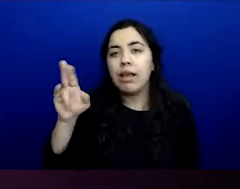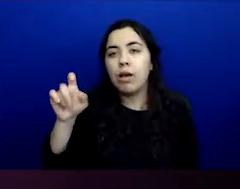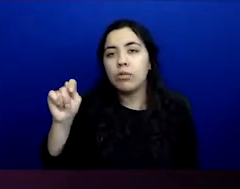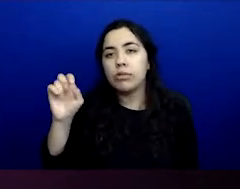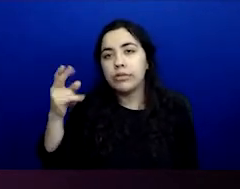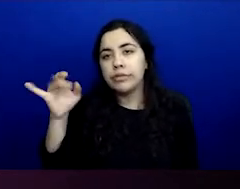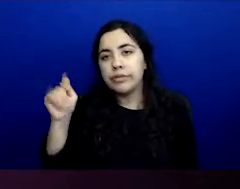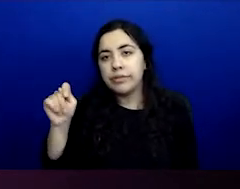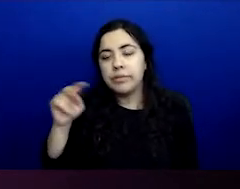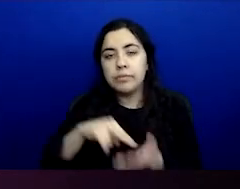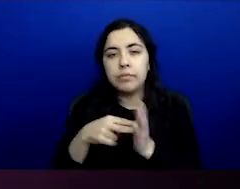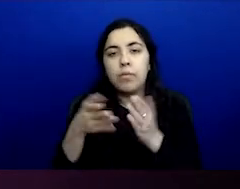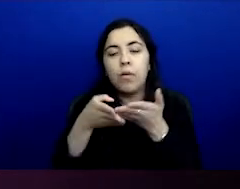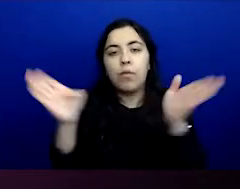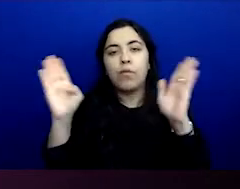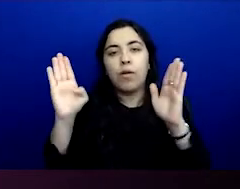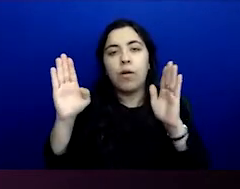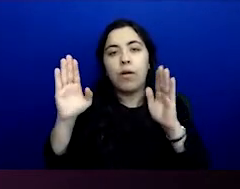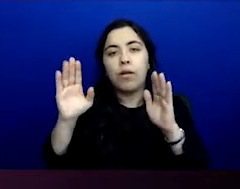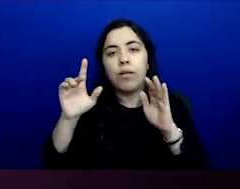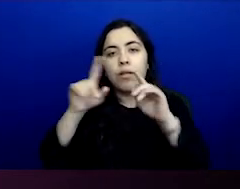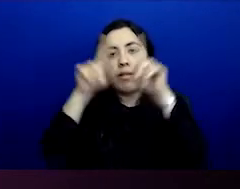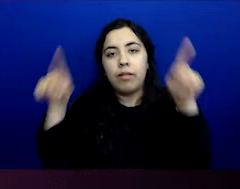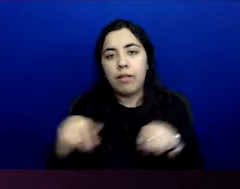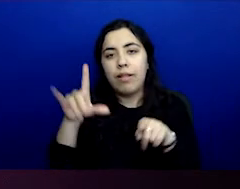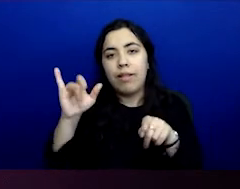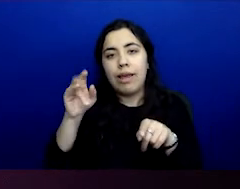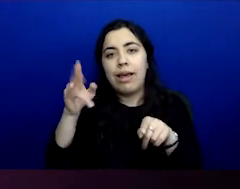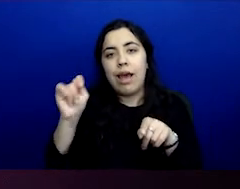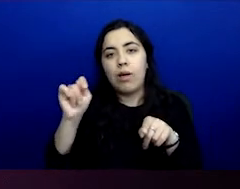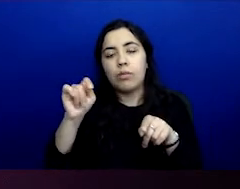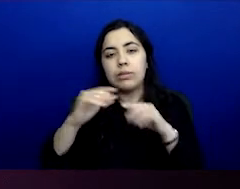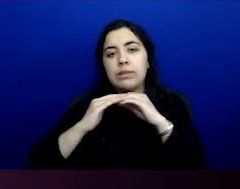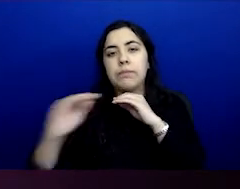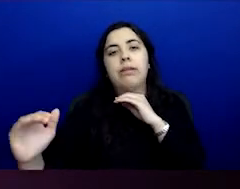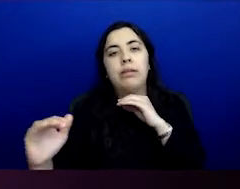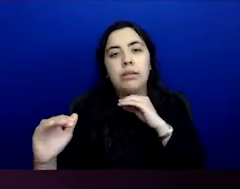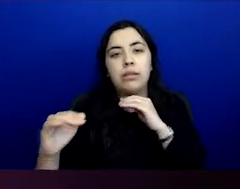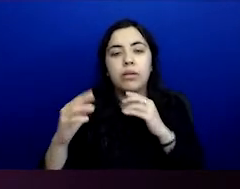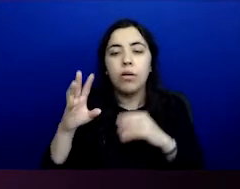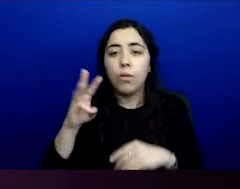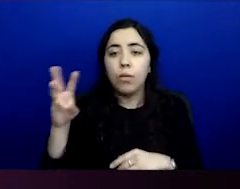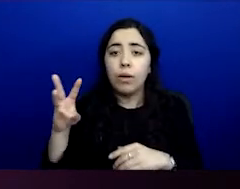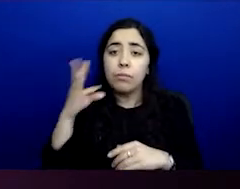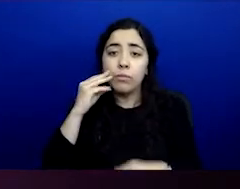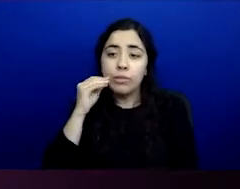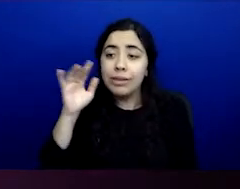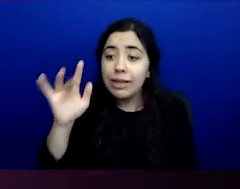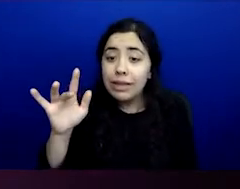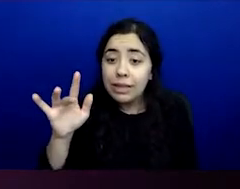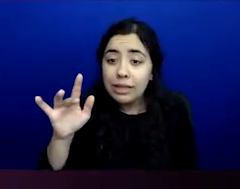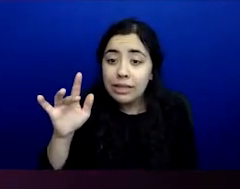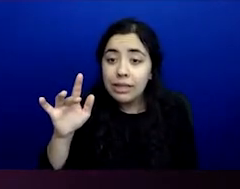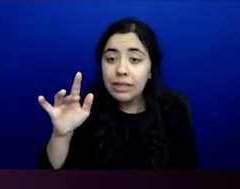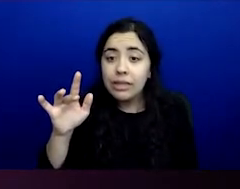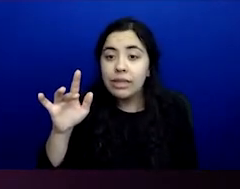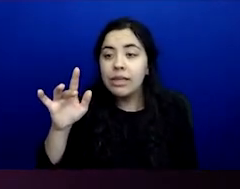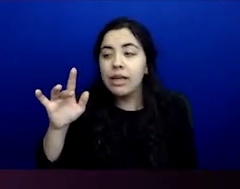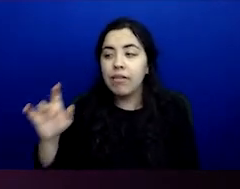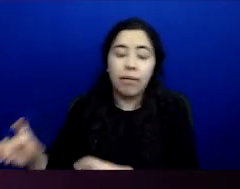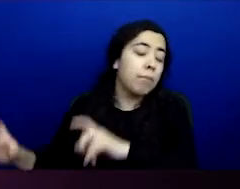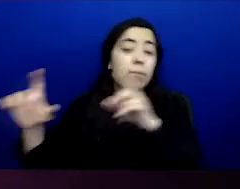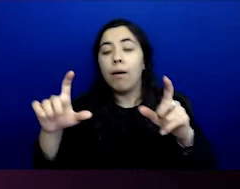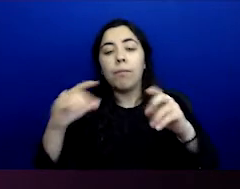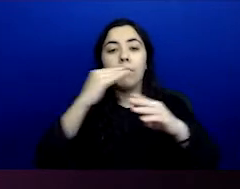layout stability. So I'm sure we've all seen a web experience where you go to click something, then the ad banner pops in,